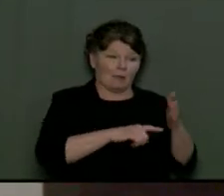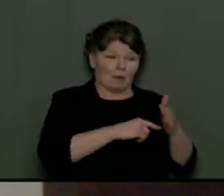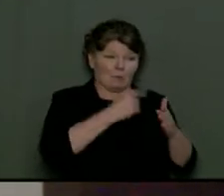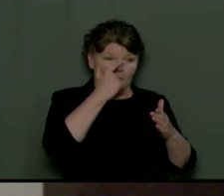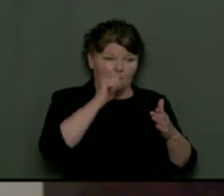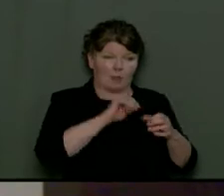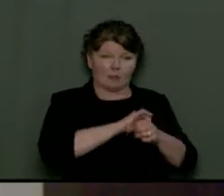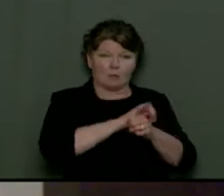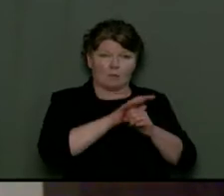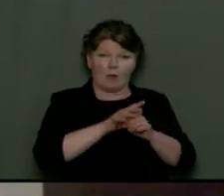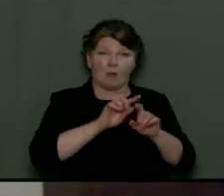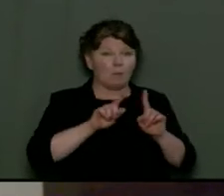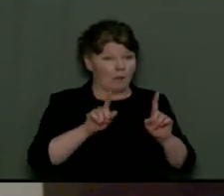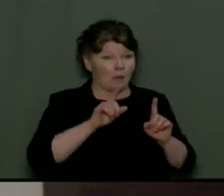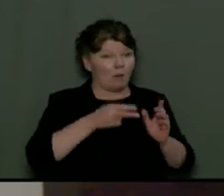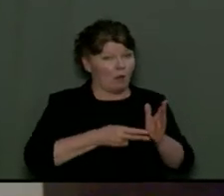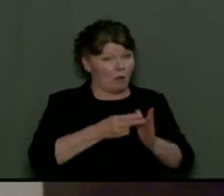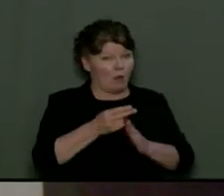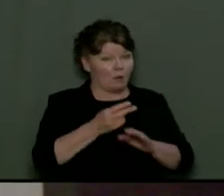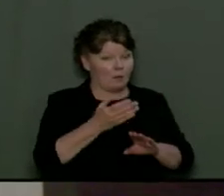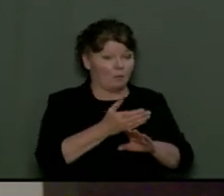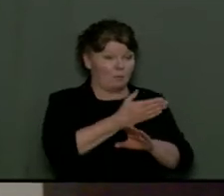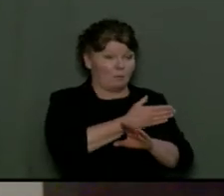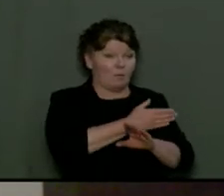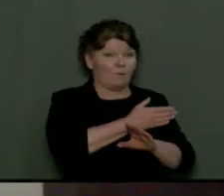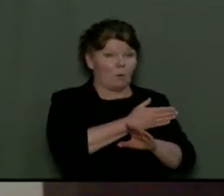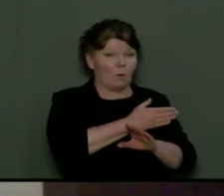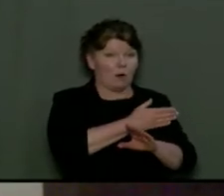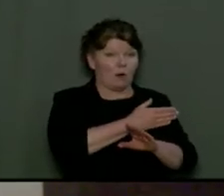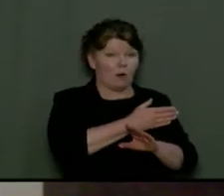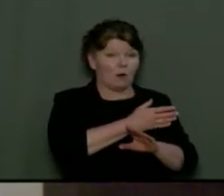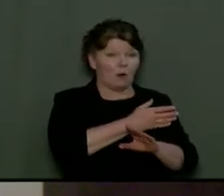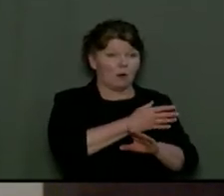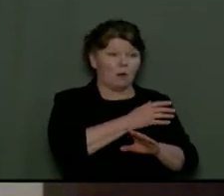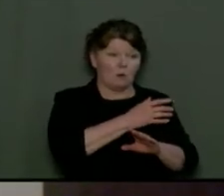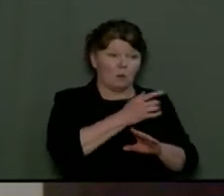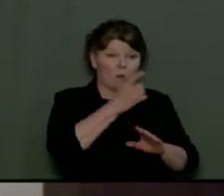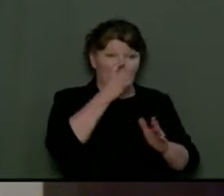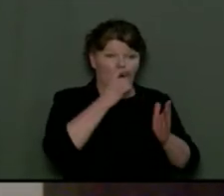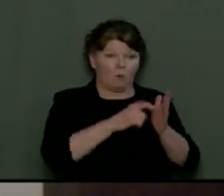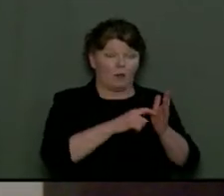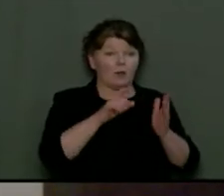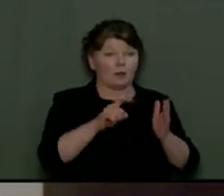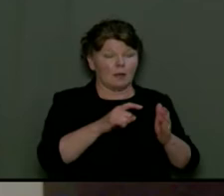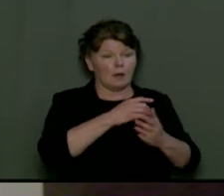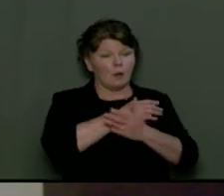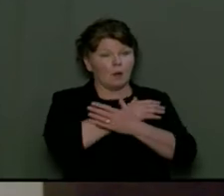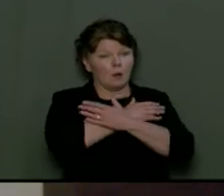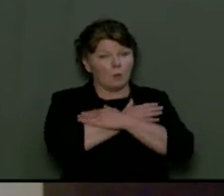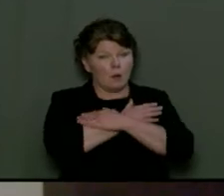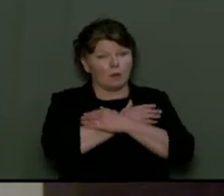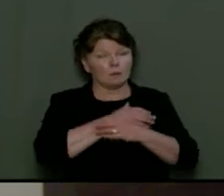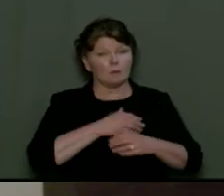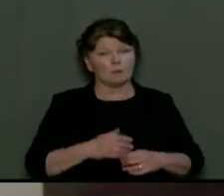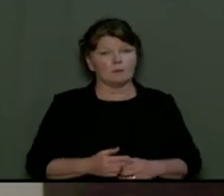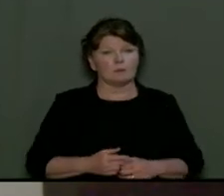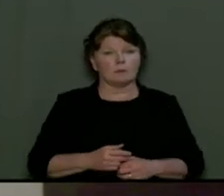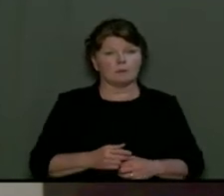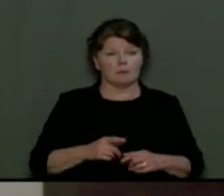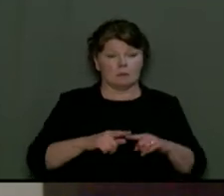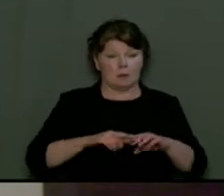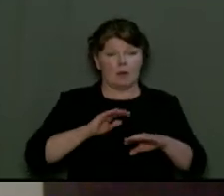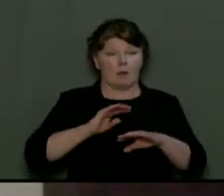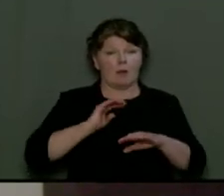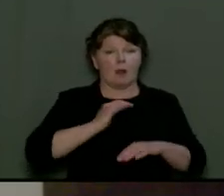the virus, but let's face it, we were needing some rest. Depending on how old our kids